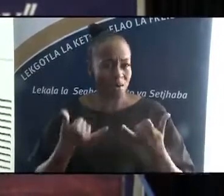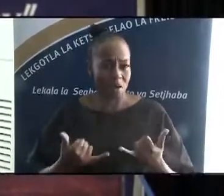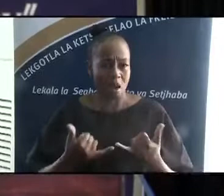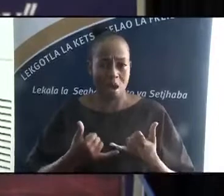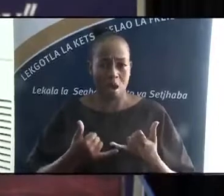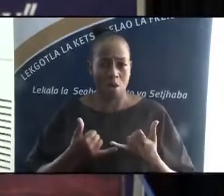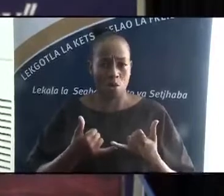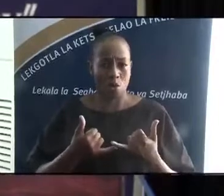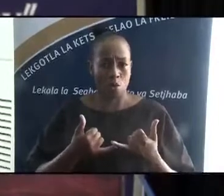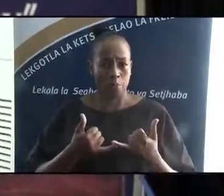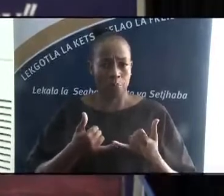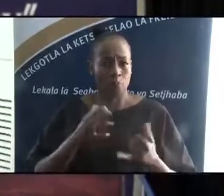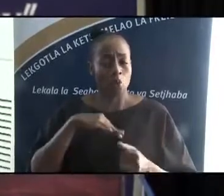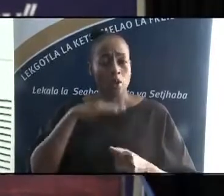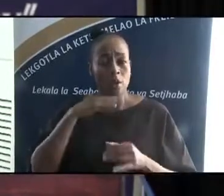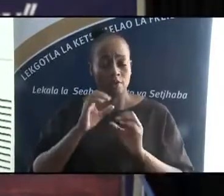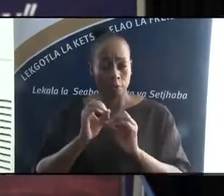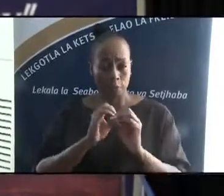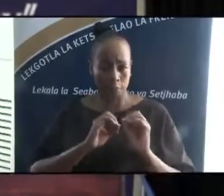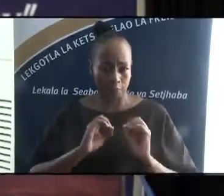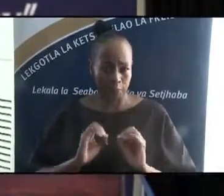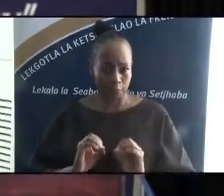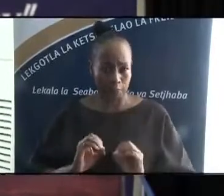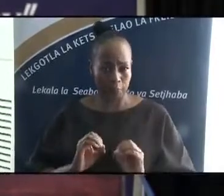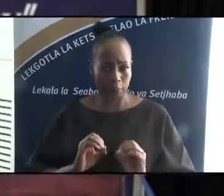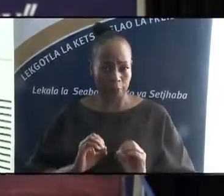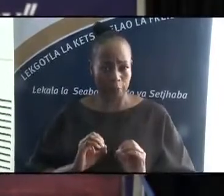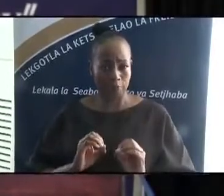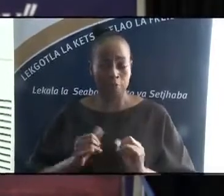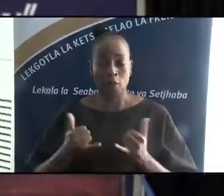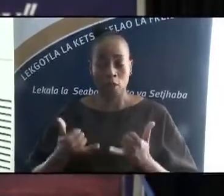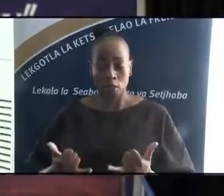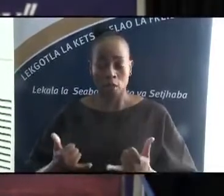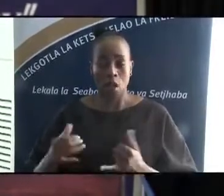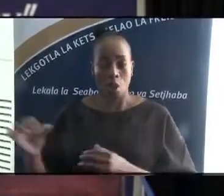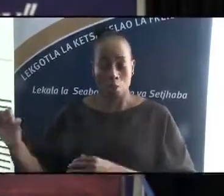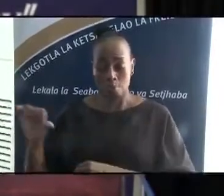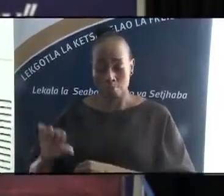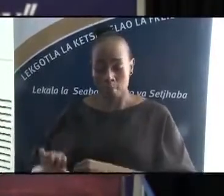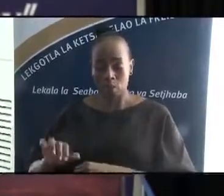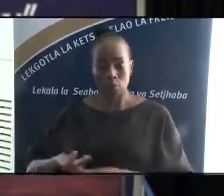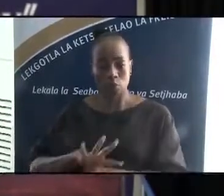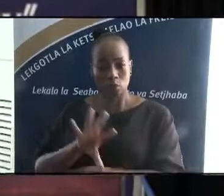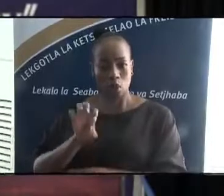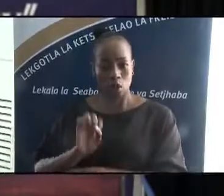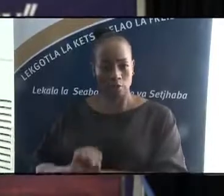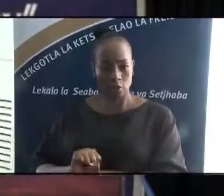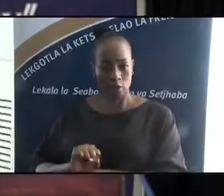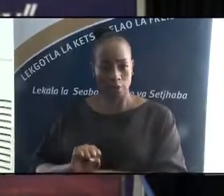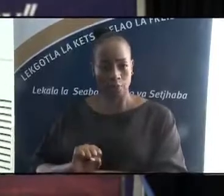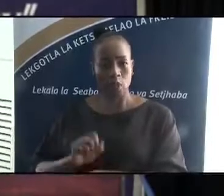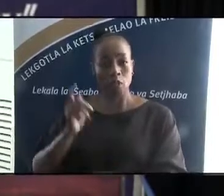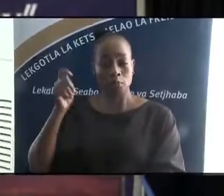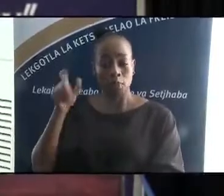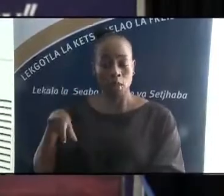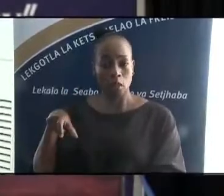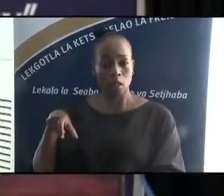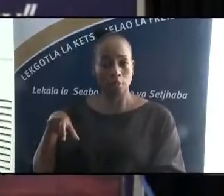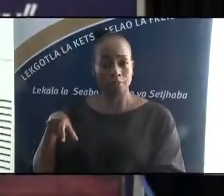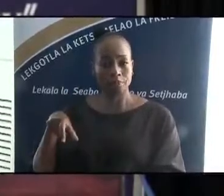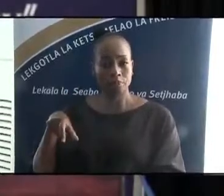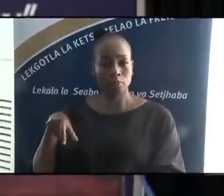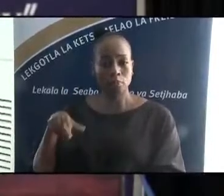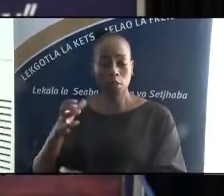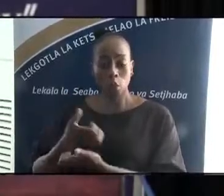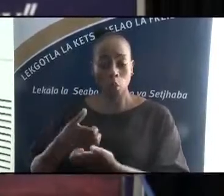globally. On the domestic output, coming back to South Africa, ladies and gentlemen, through you, Speaker, on